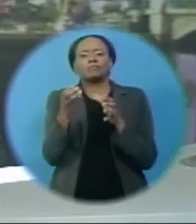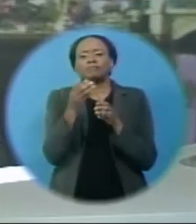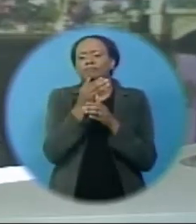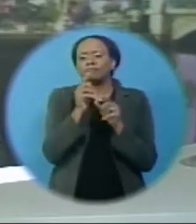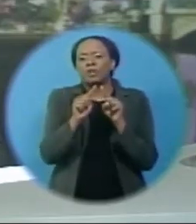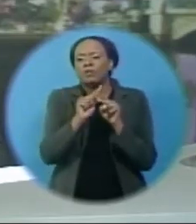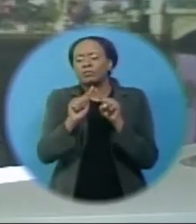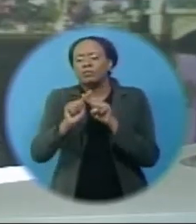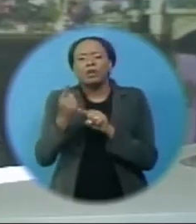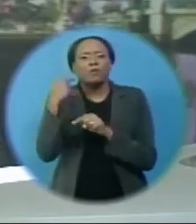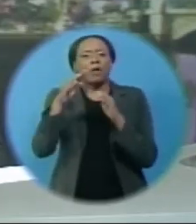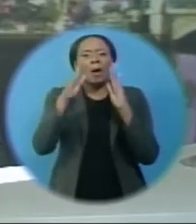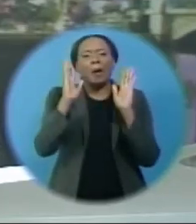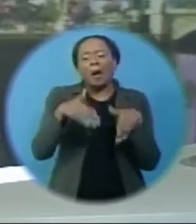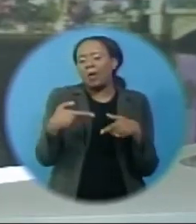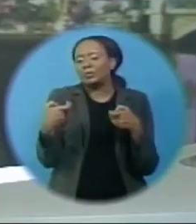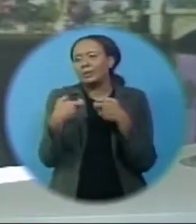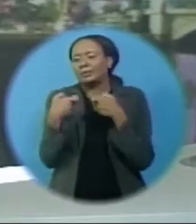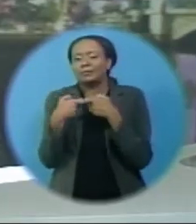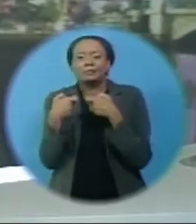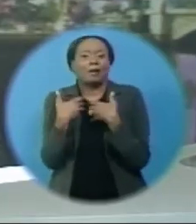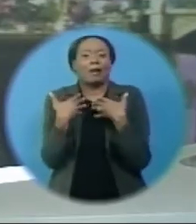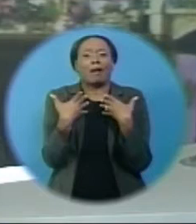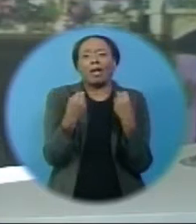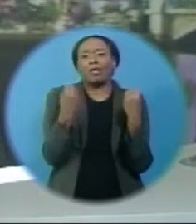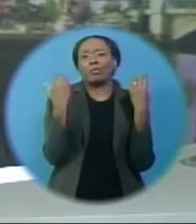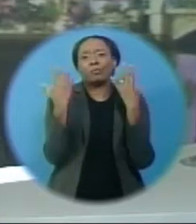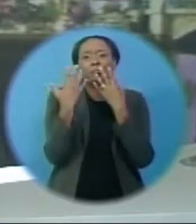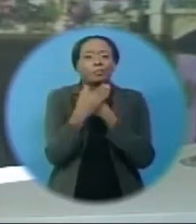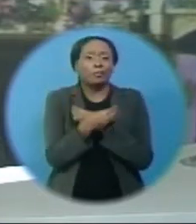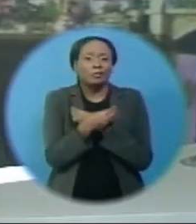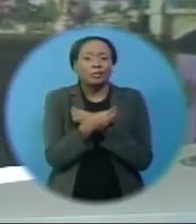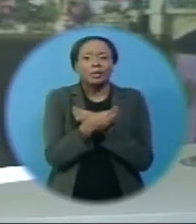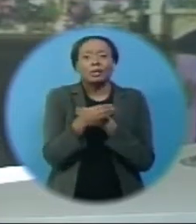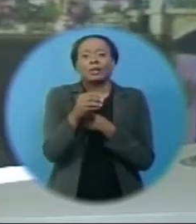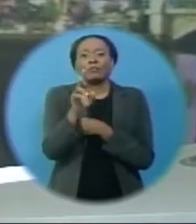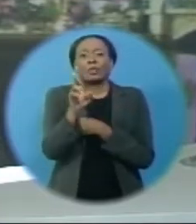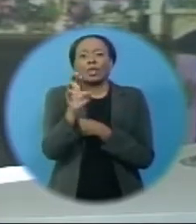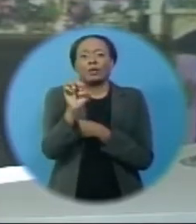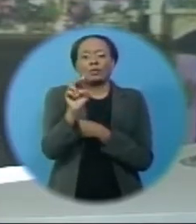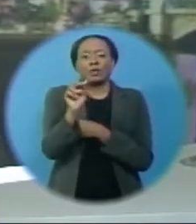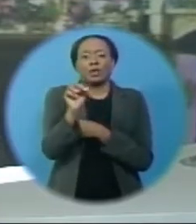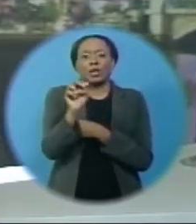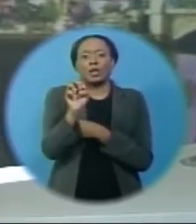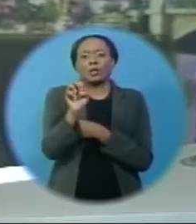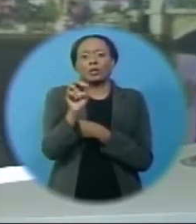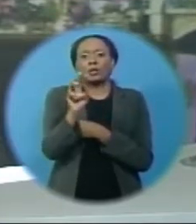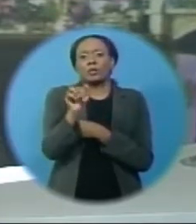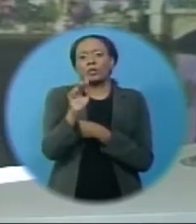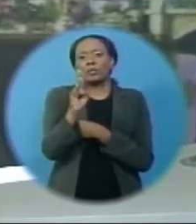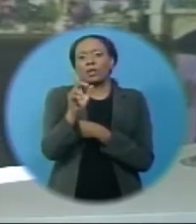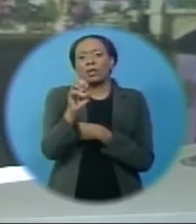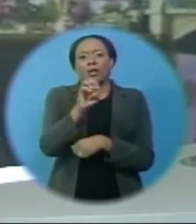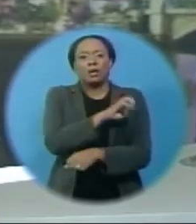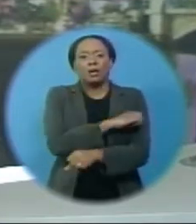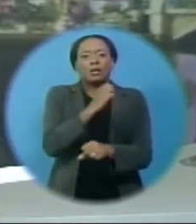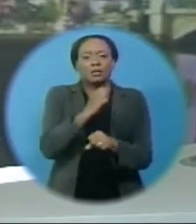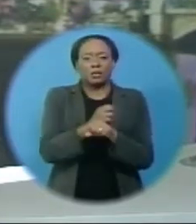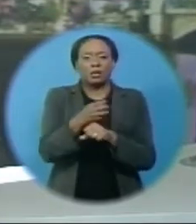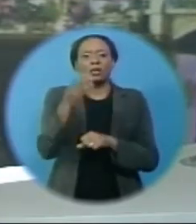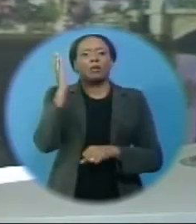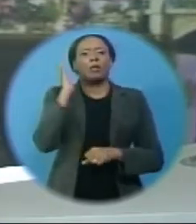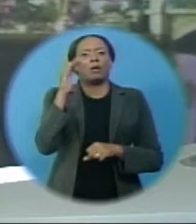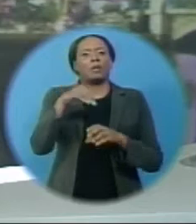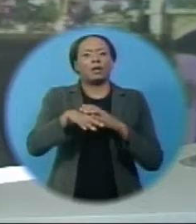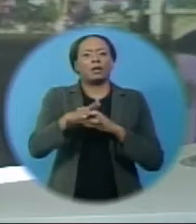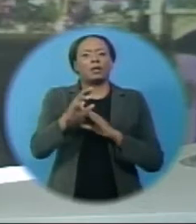household items, electronics, health and beauty supplies and renewable energy products, the Expo will be held at the Colonnade Mall in